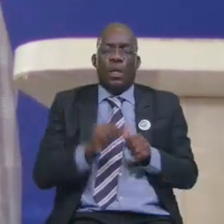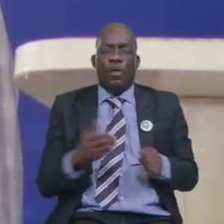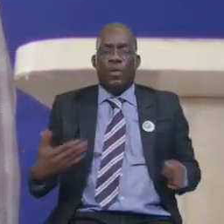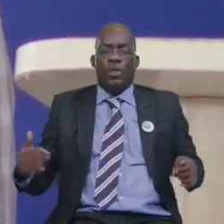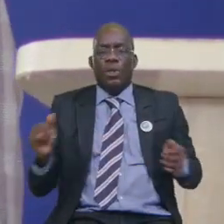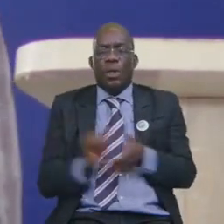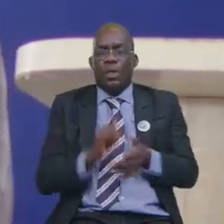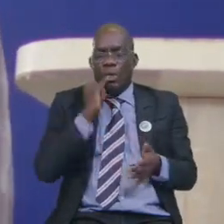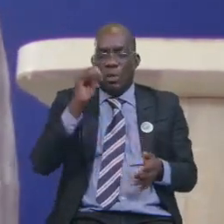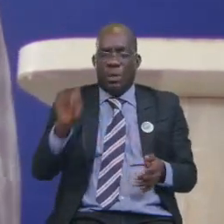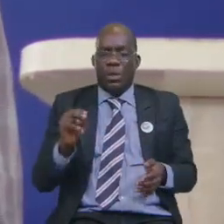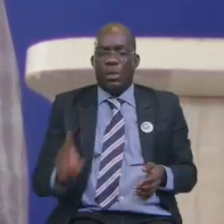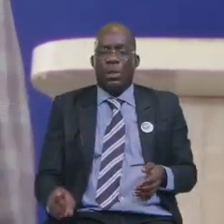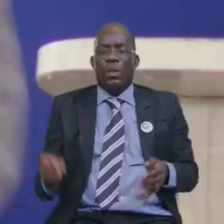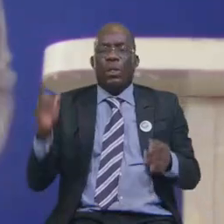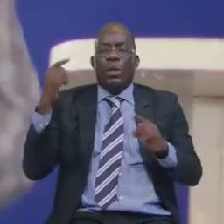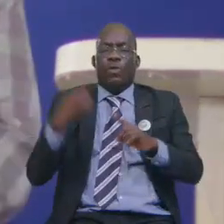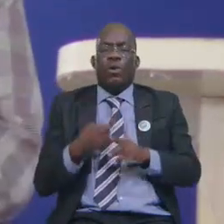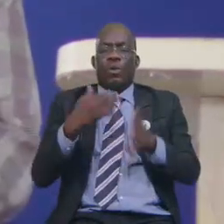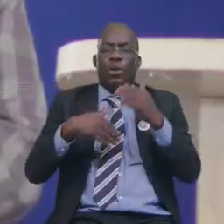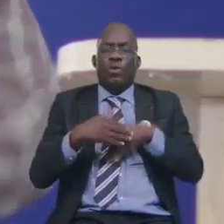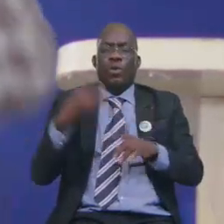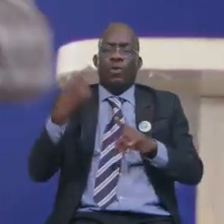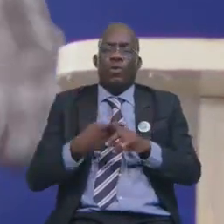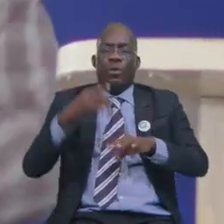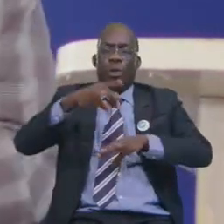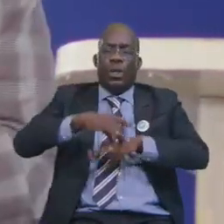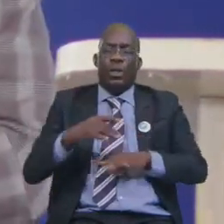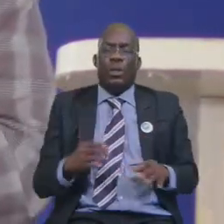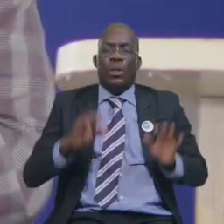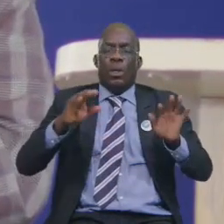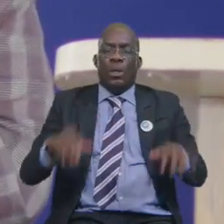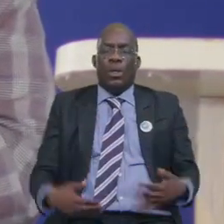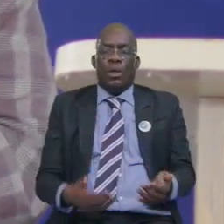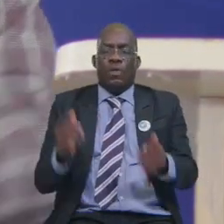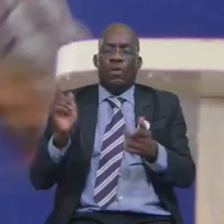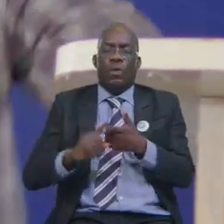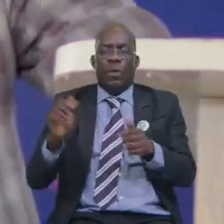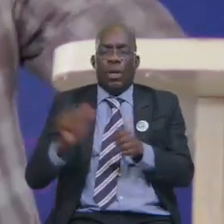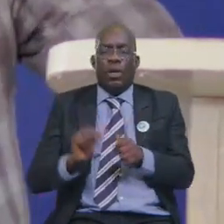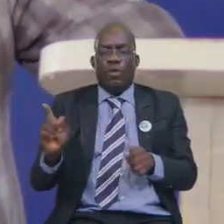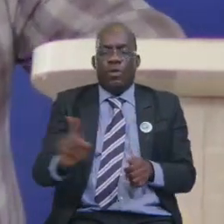needed from heaven, from earth, grant to everyone.